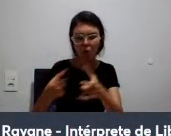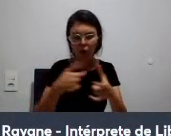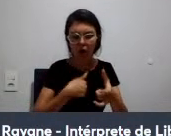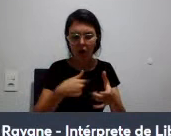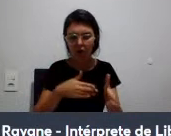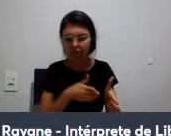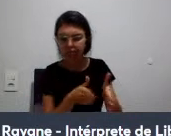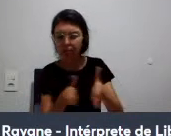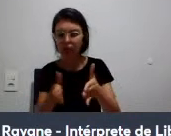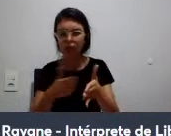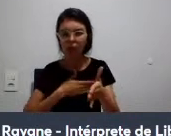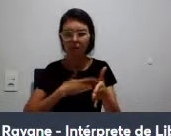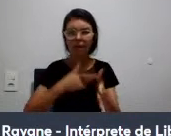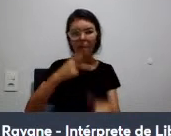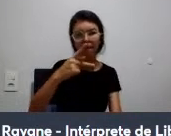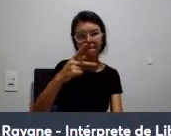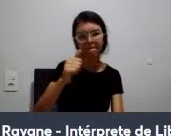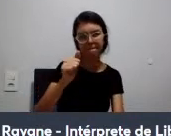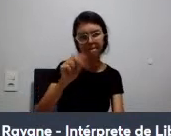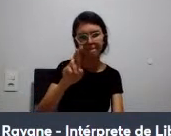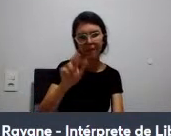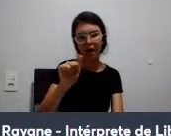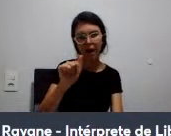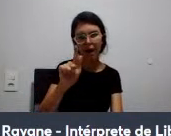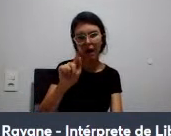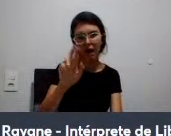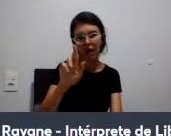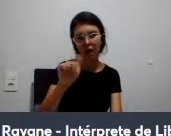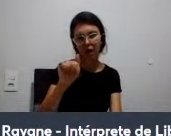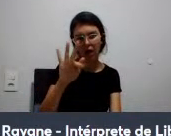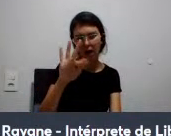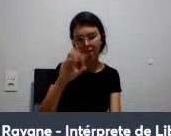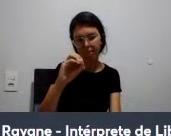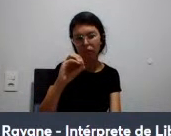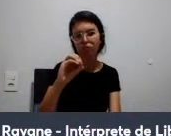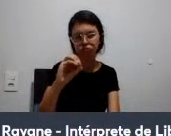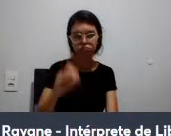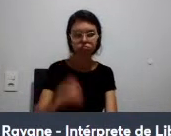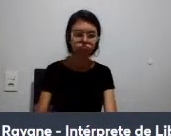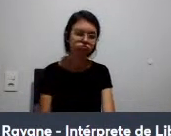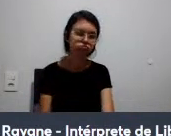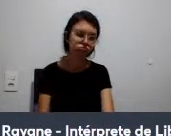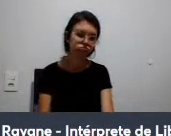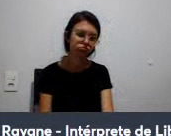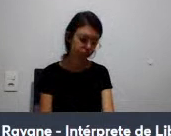parágrafos. Could I have the next slide, please?